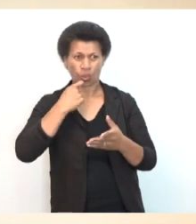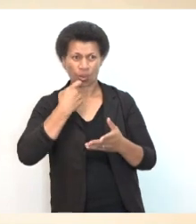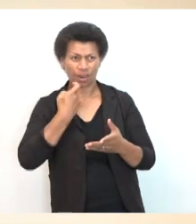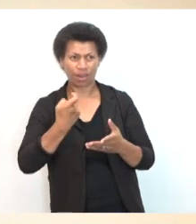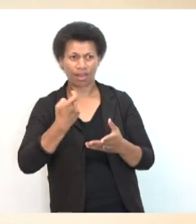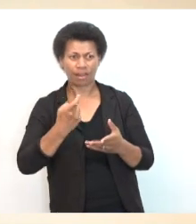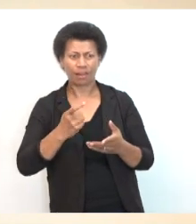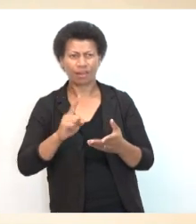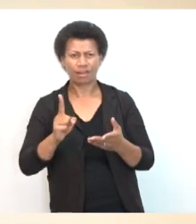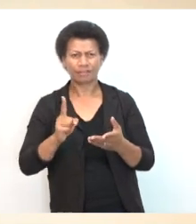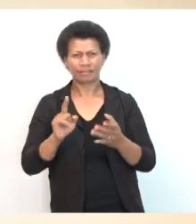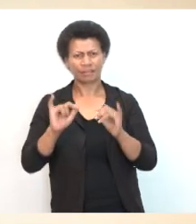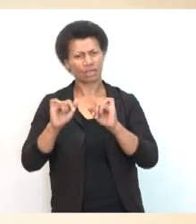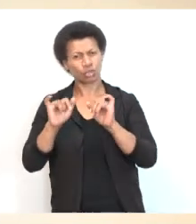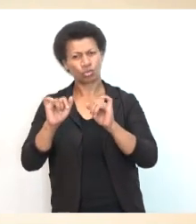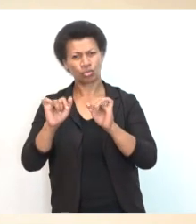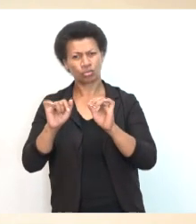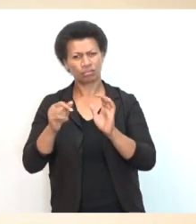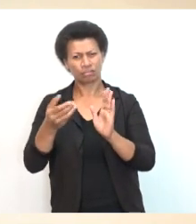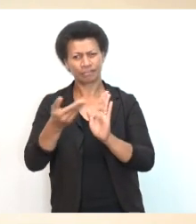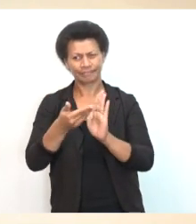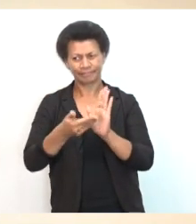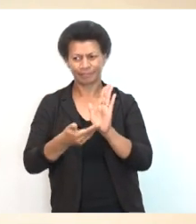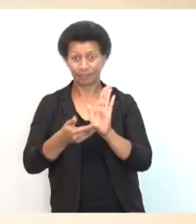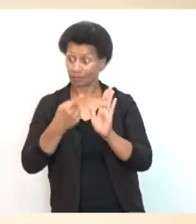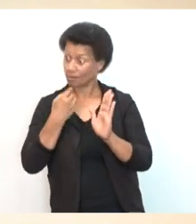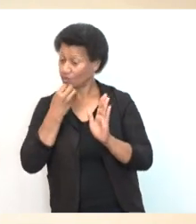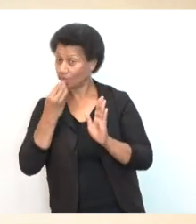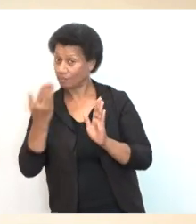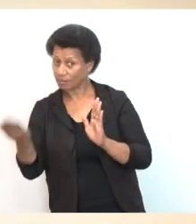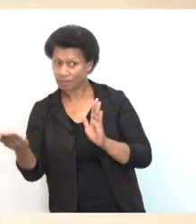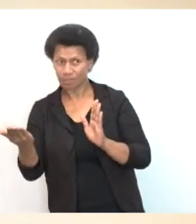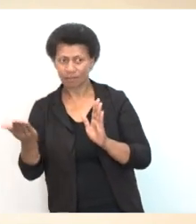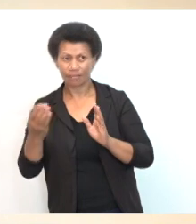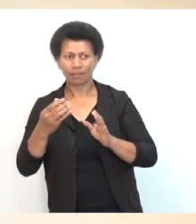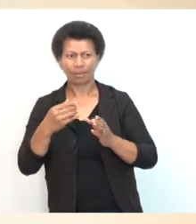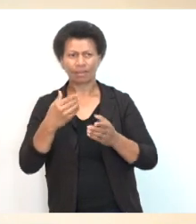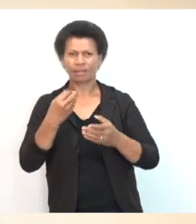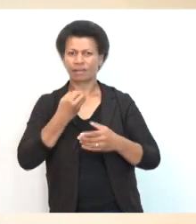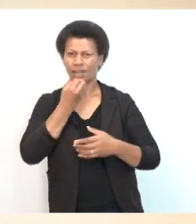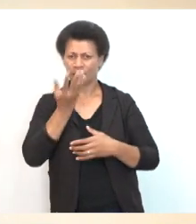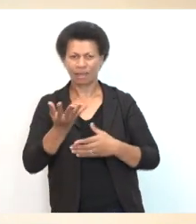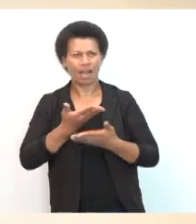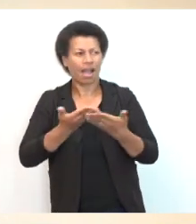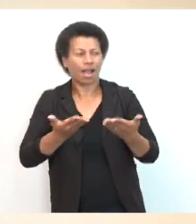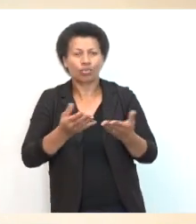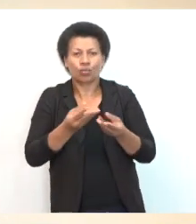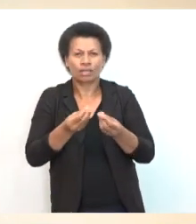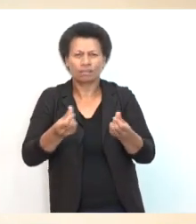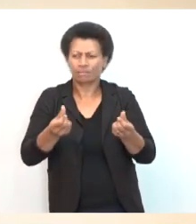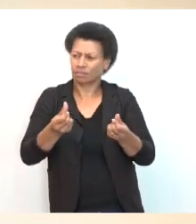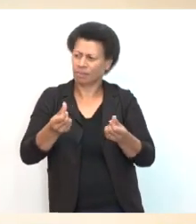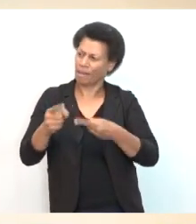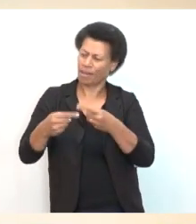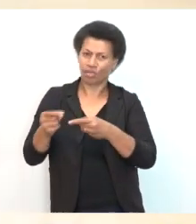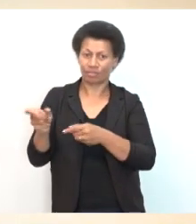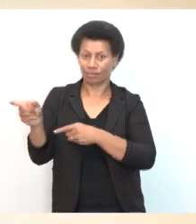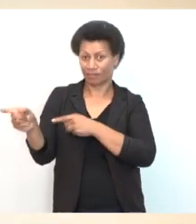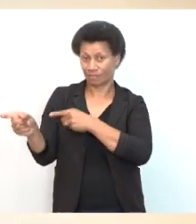So just one more. You regarding the statement released by the former Attorney General